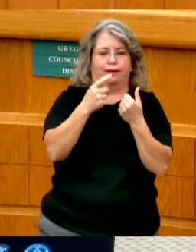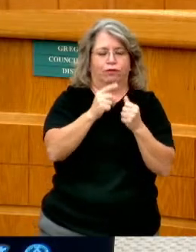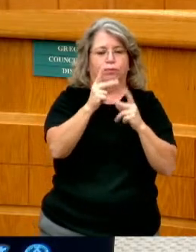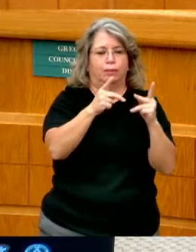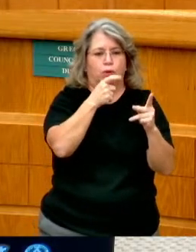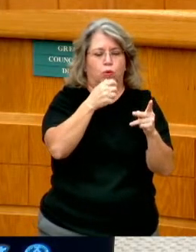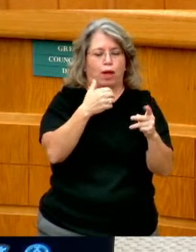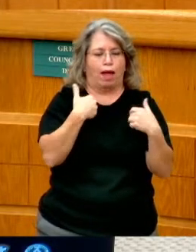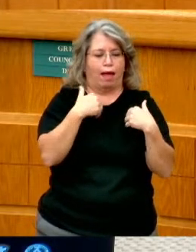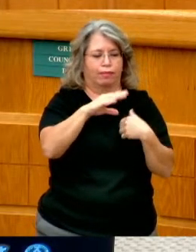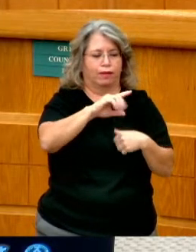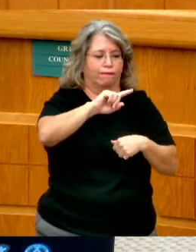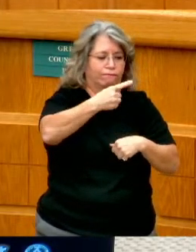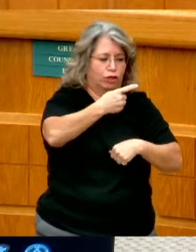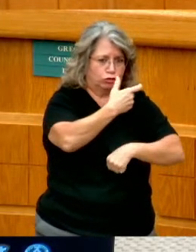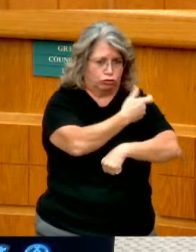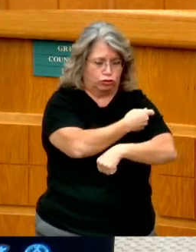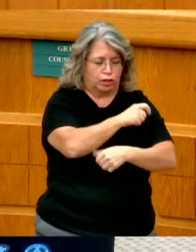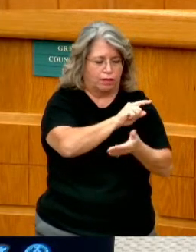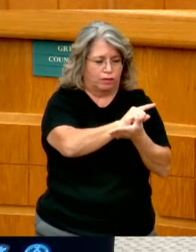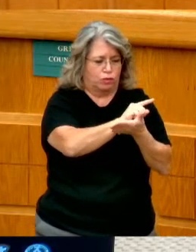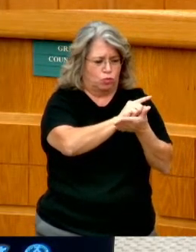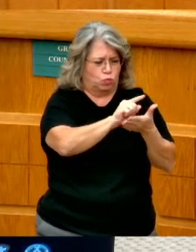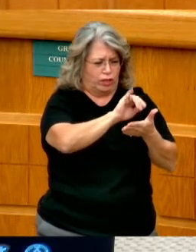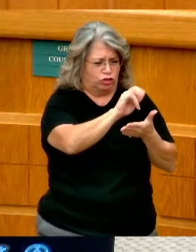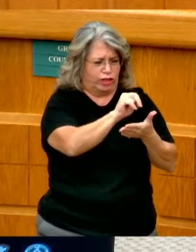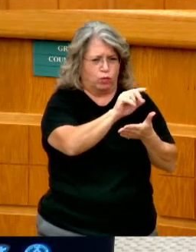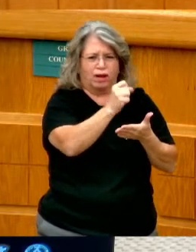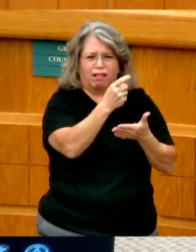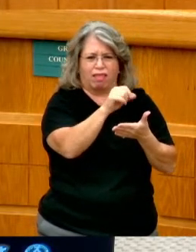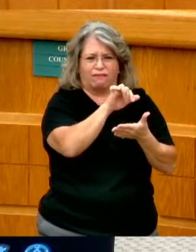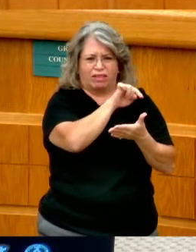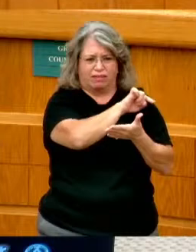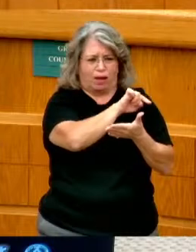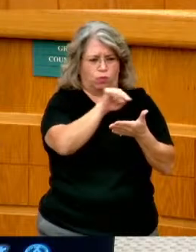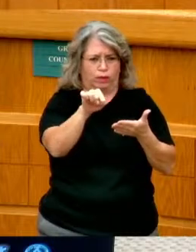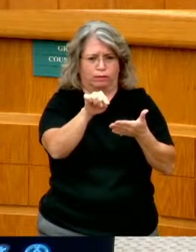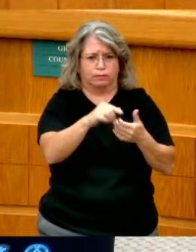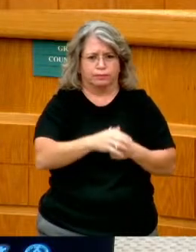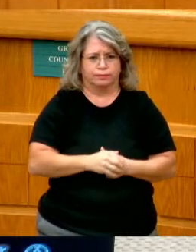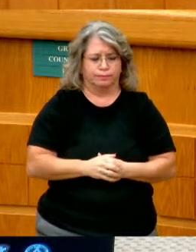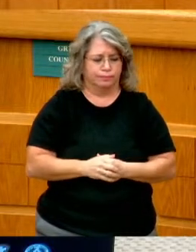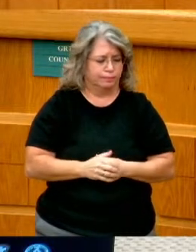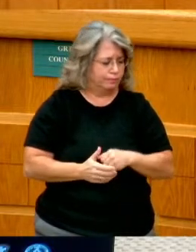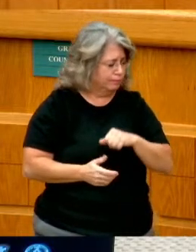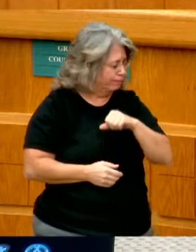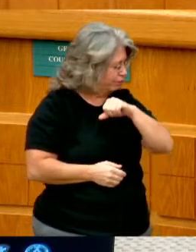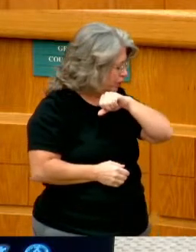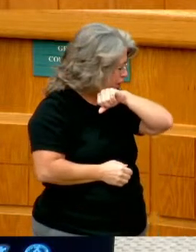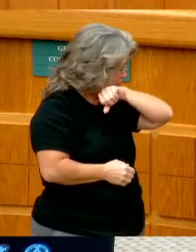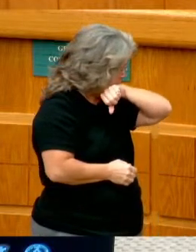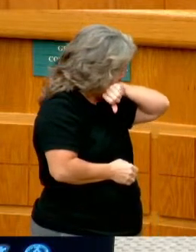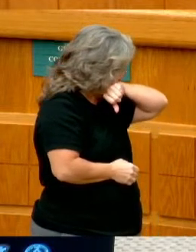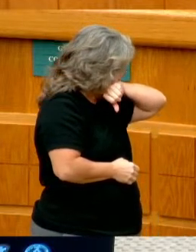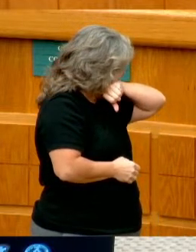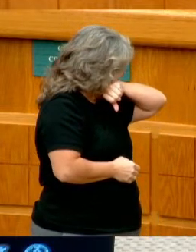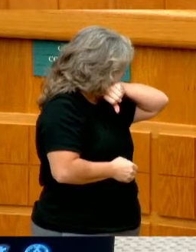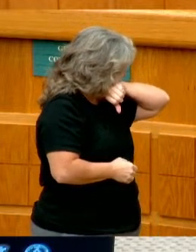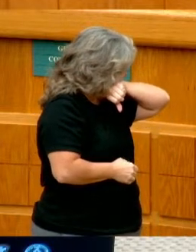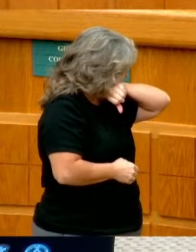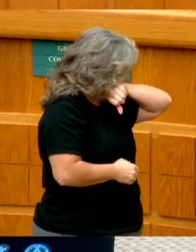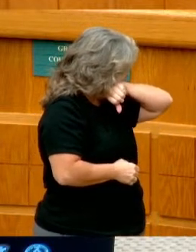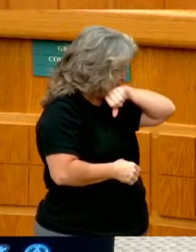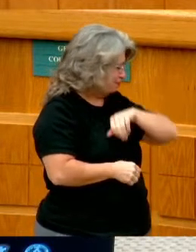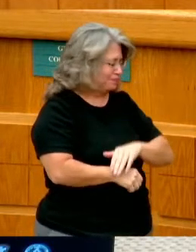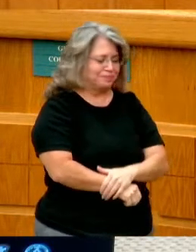11th. ¿Puedo obtener mi primera dosis en la clínica de segunda dosis? No. Estos son específicamente para las personas que recibieron